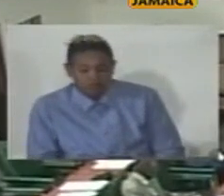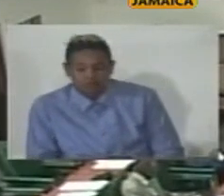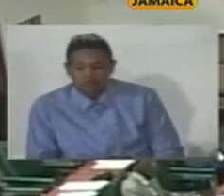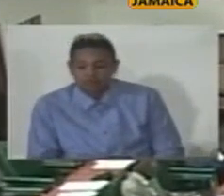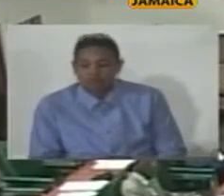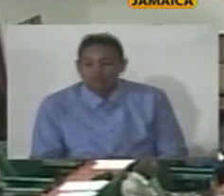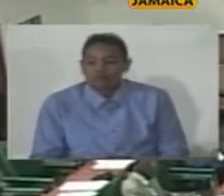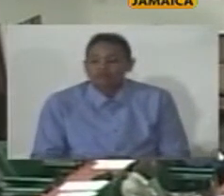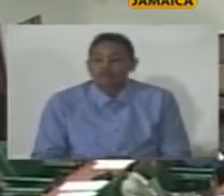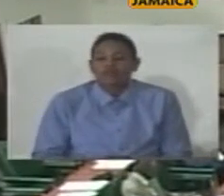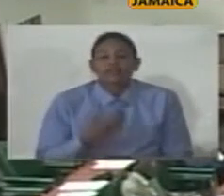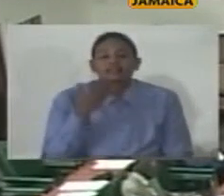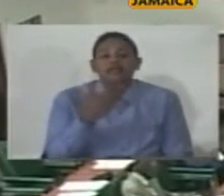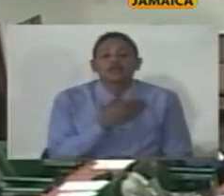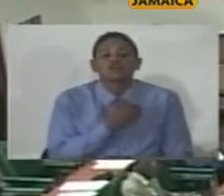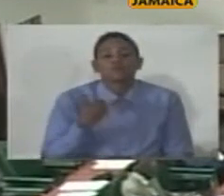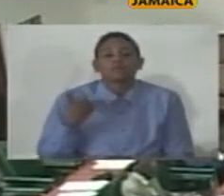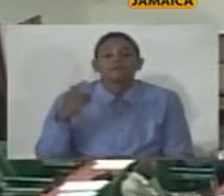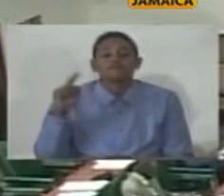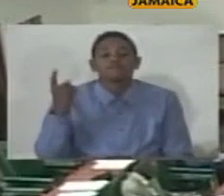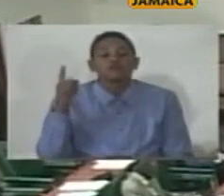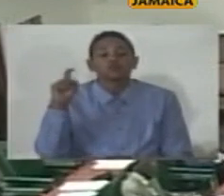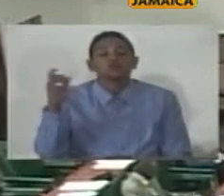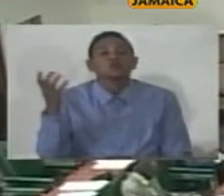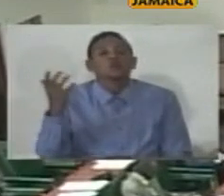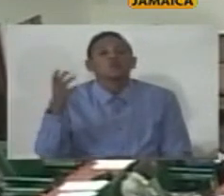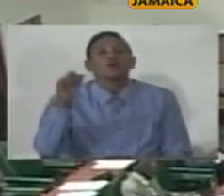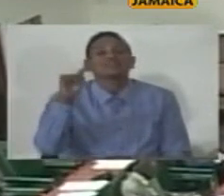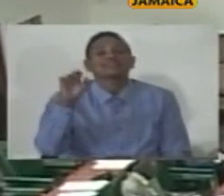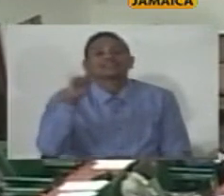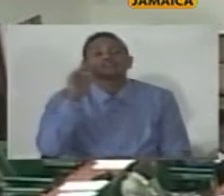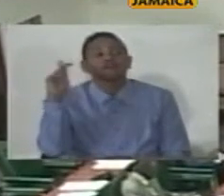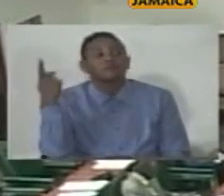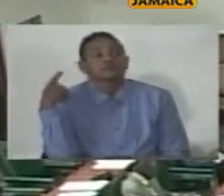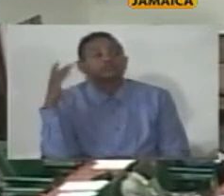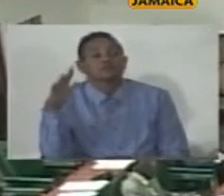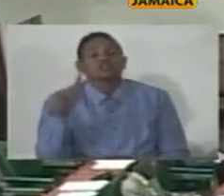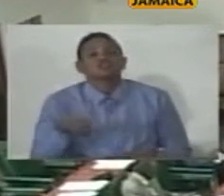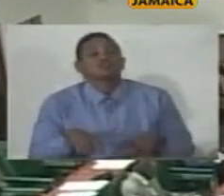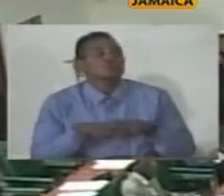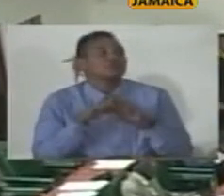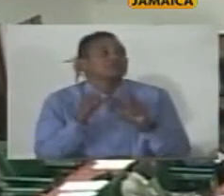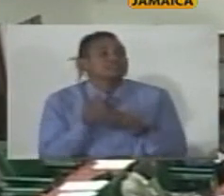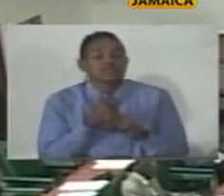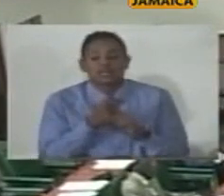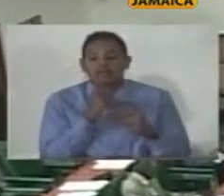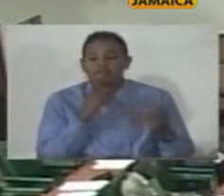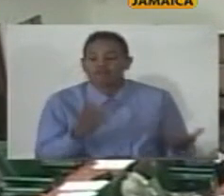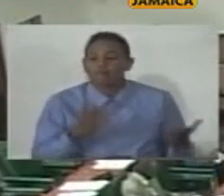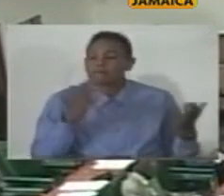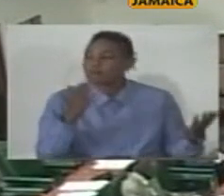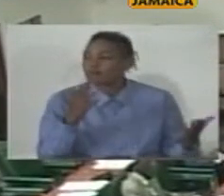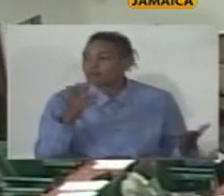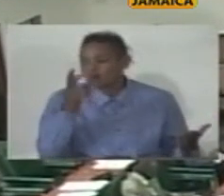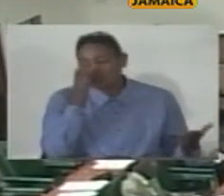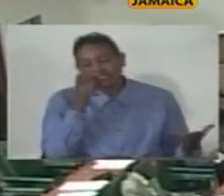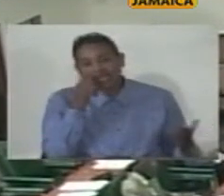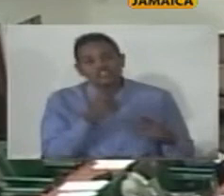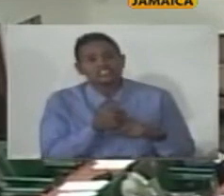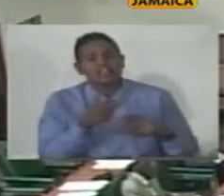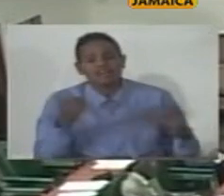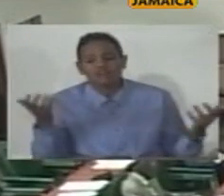first question, what is the status of the principal suspension and proposed hearing? And